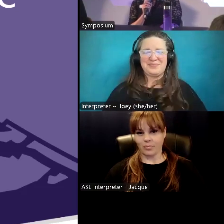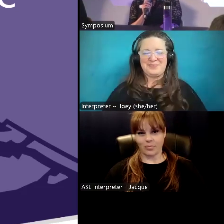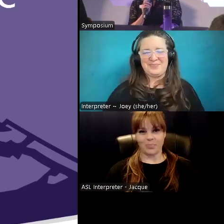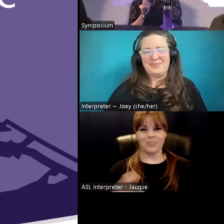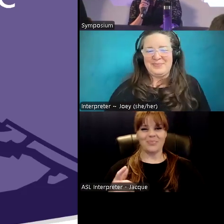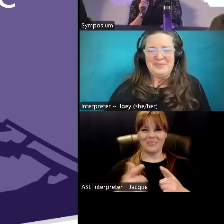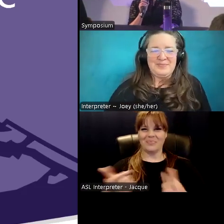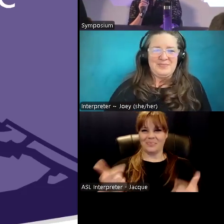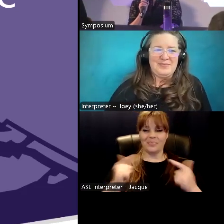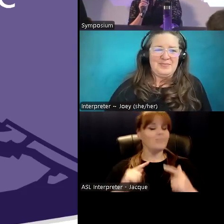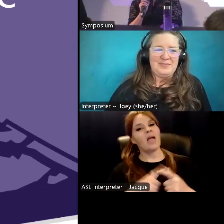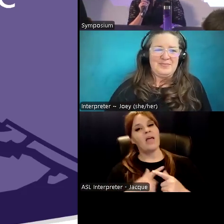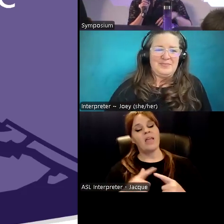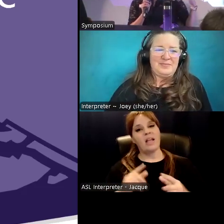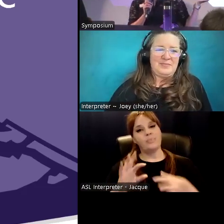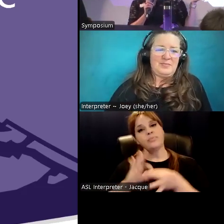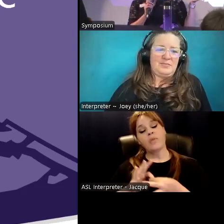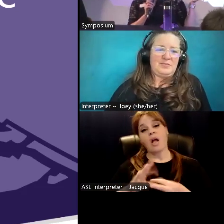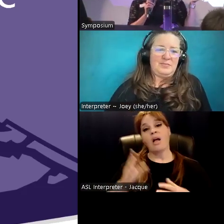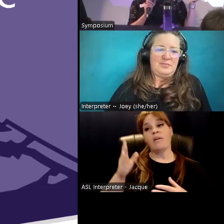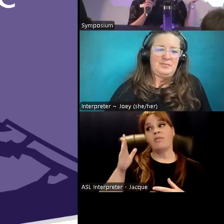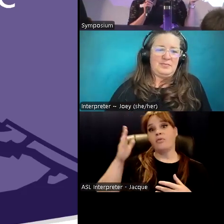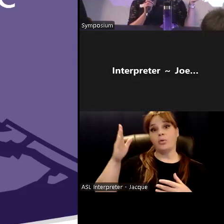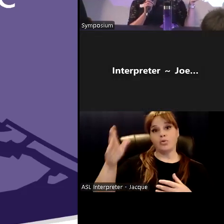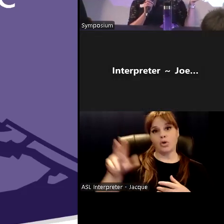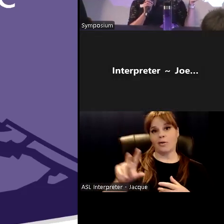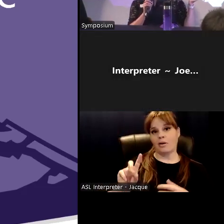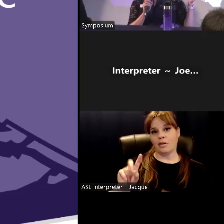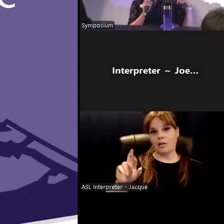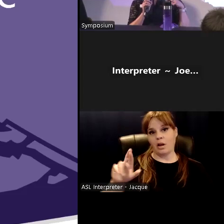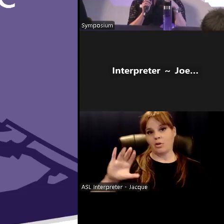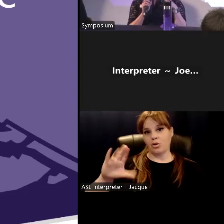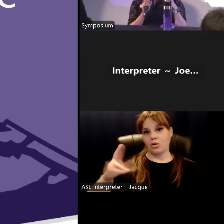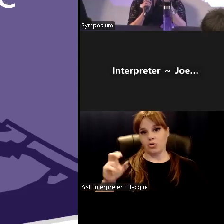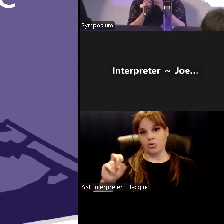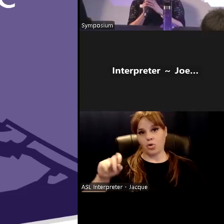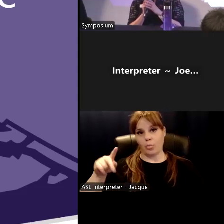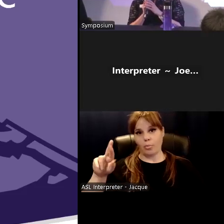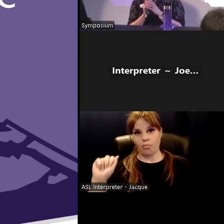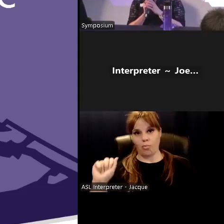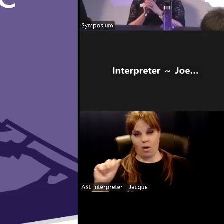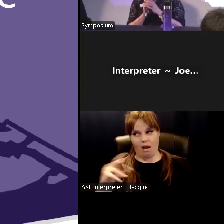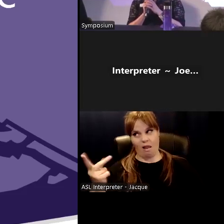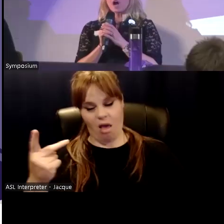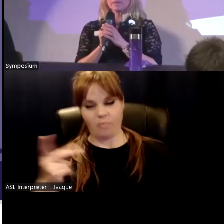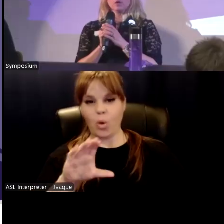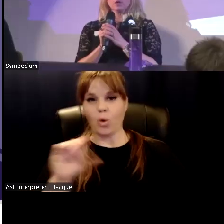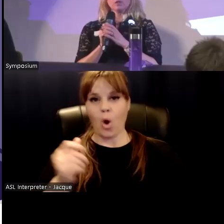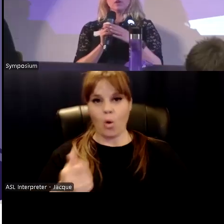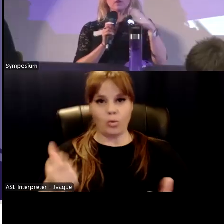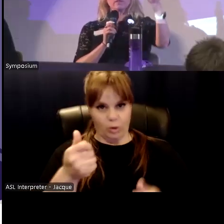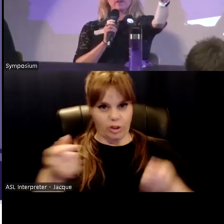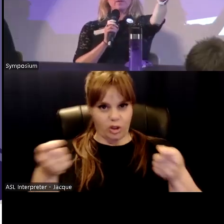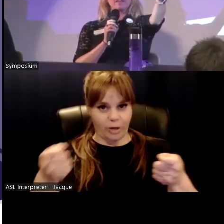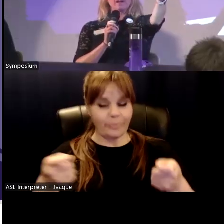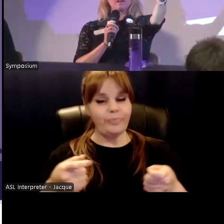future goes, Dr. Chopra and I are co-chairing, along with our phenomenal